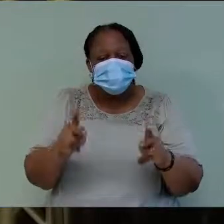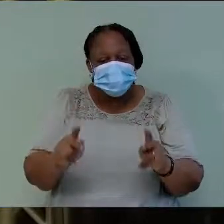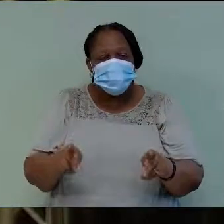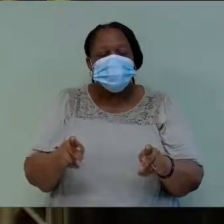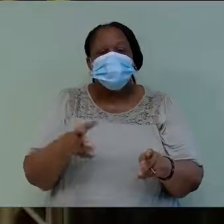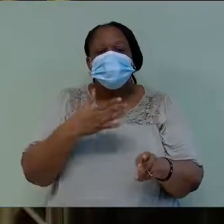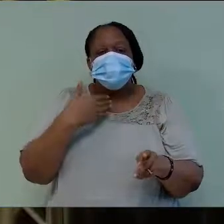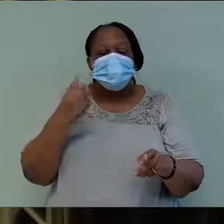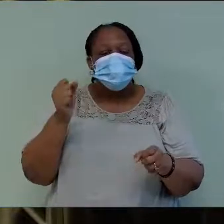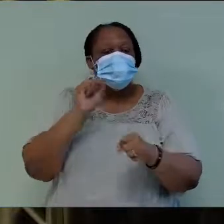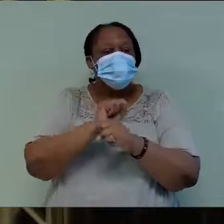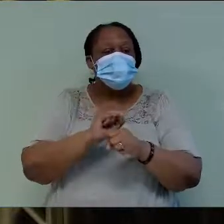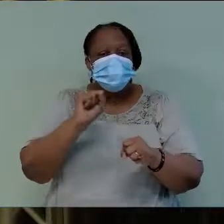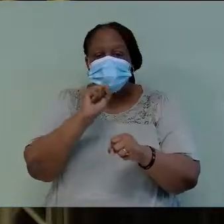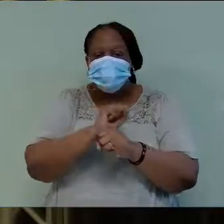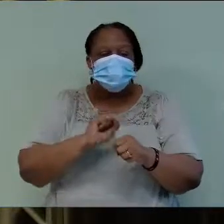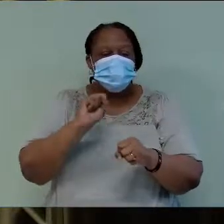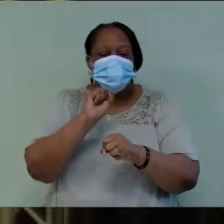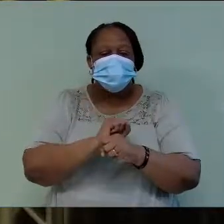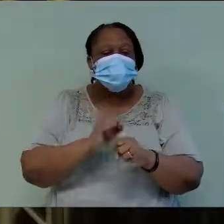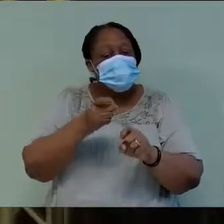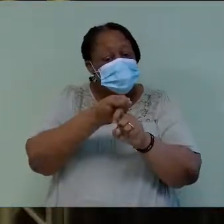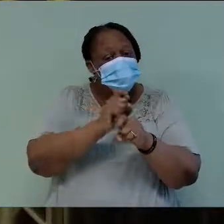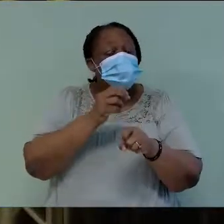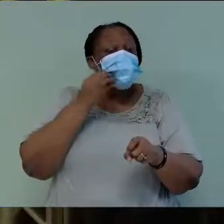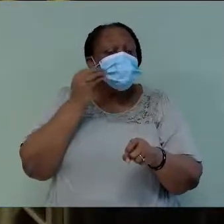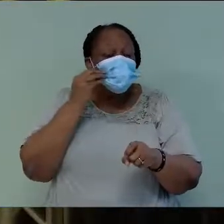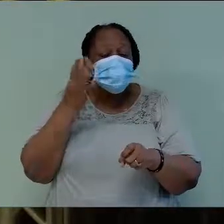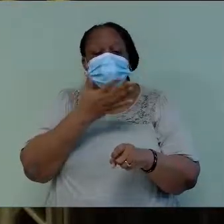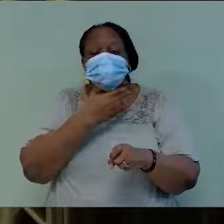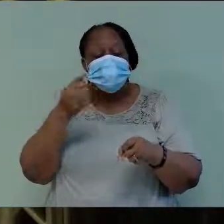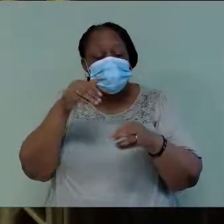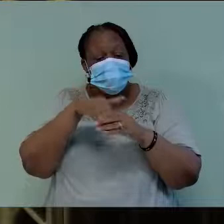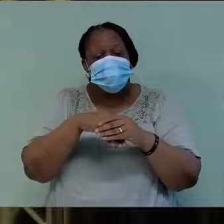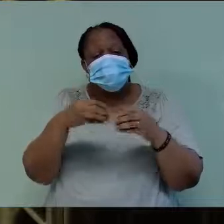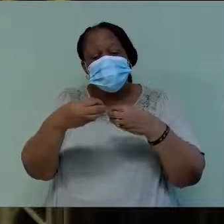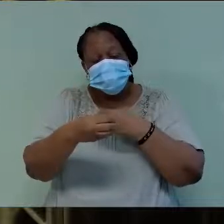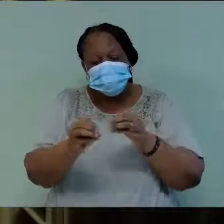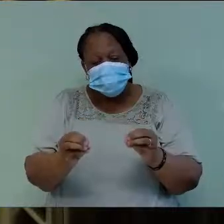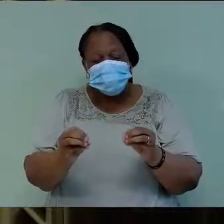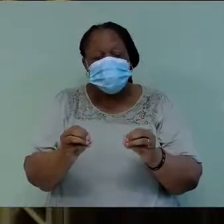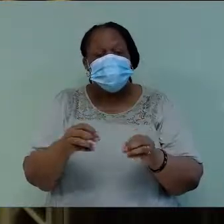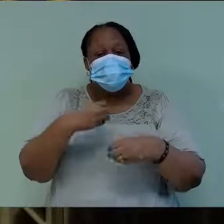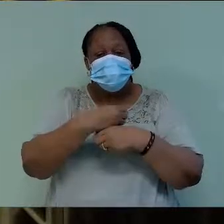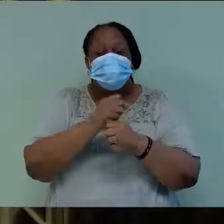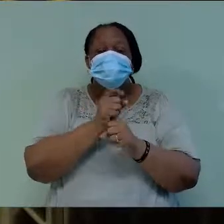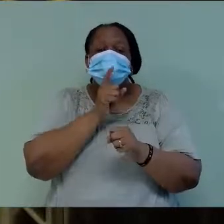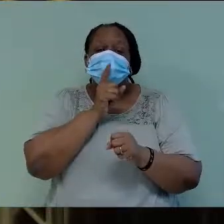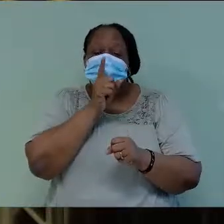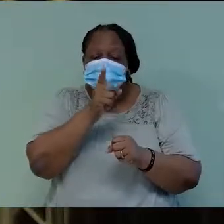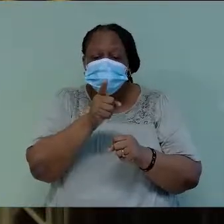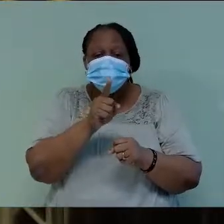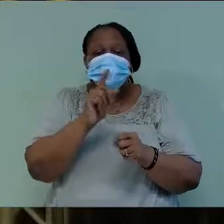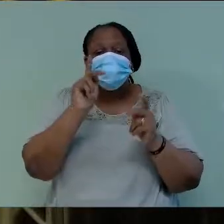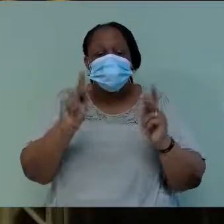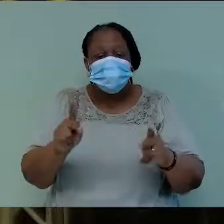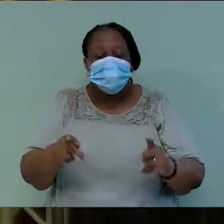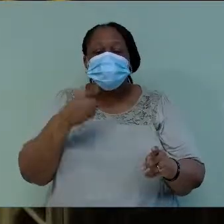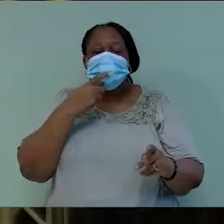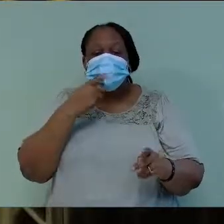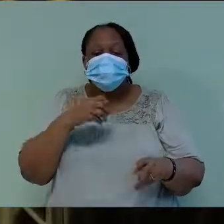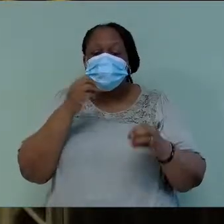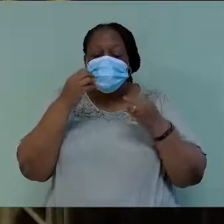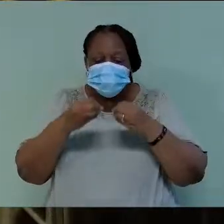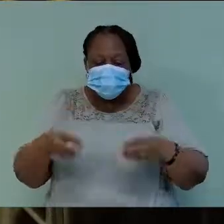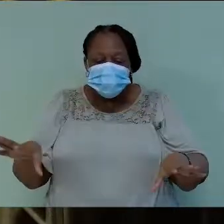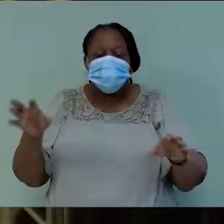this weekend processing application to ensure that those persons affected can benefit from the